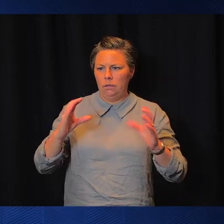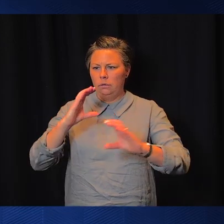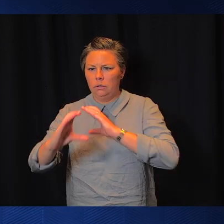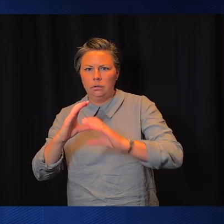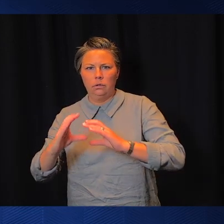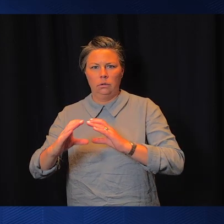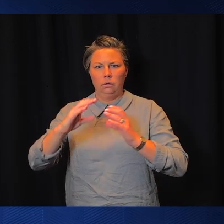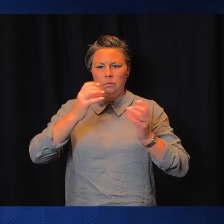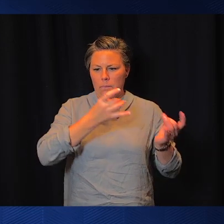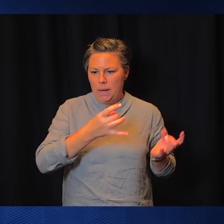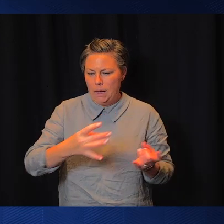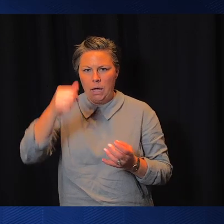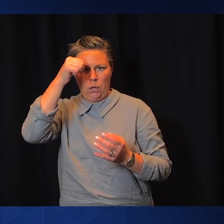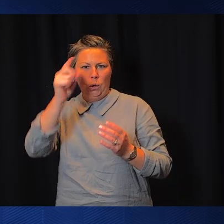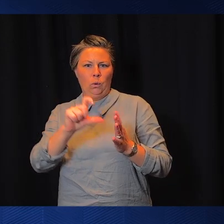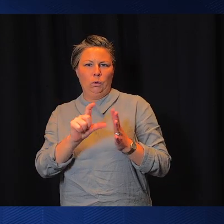a disaster.